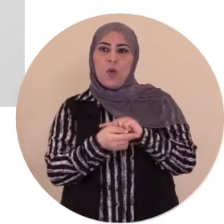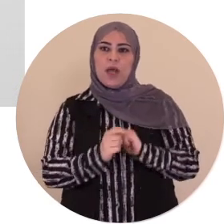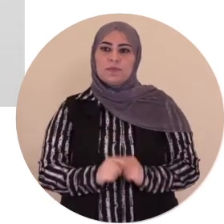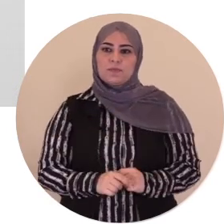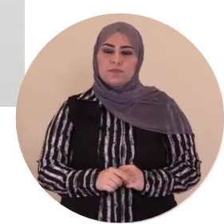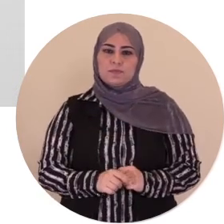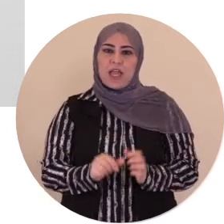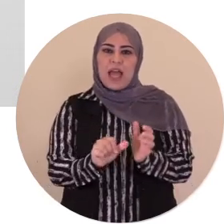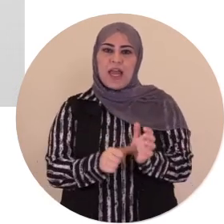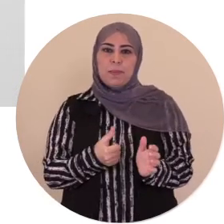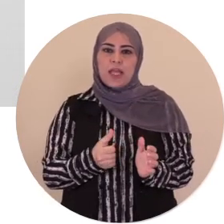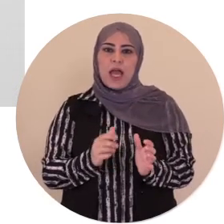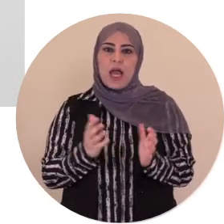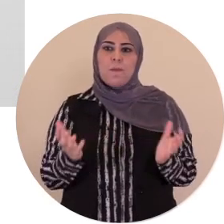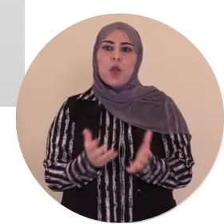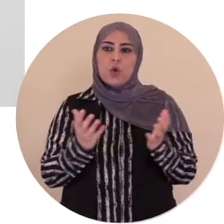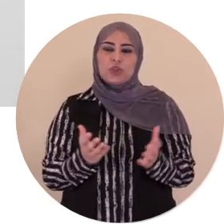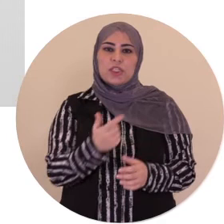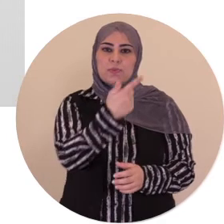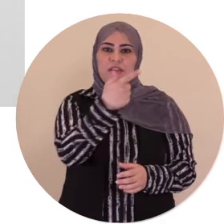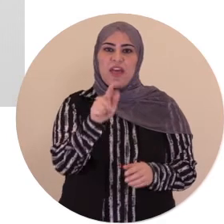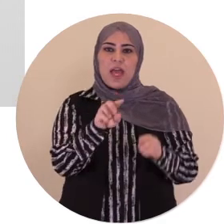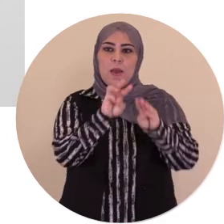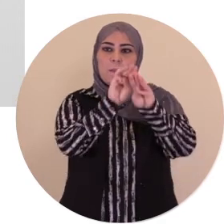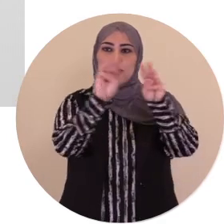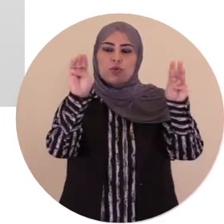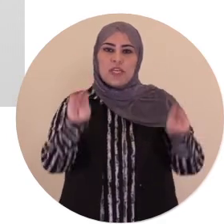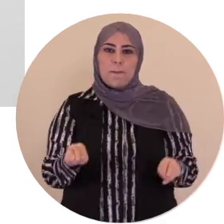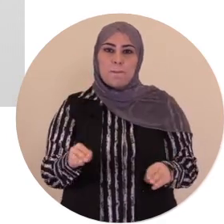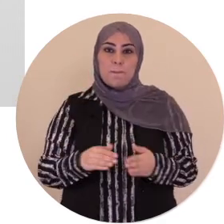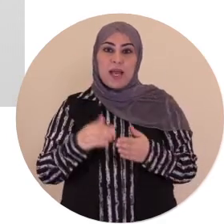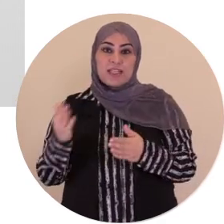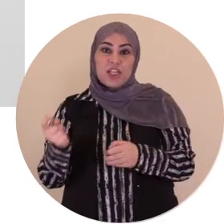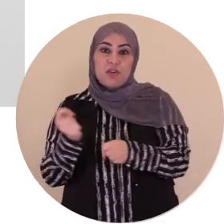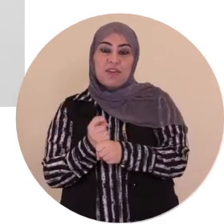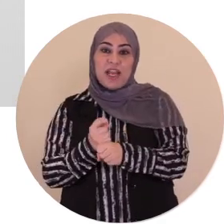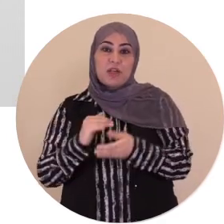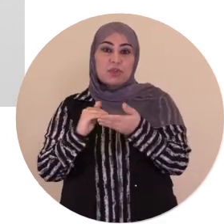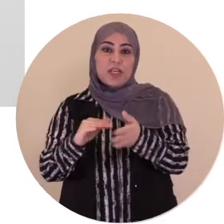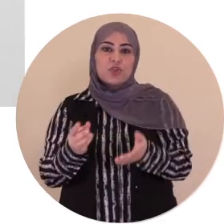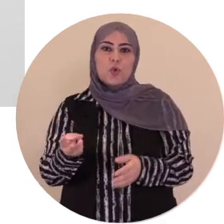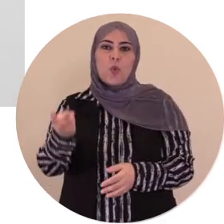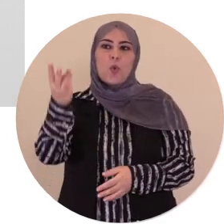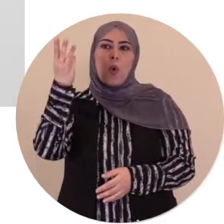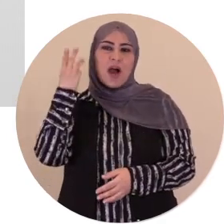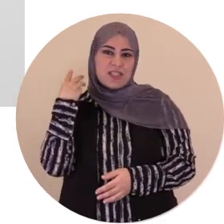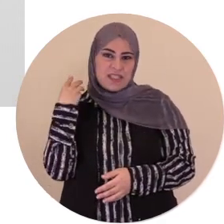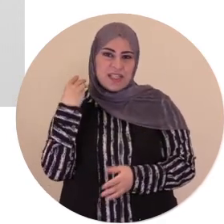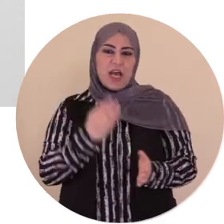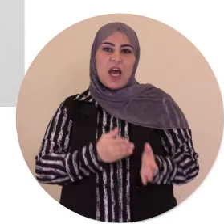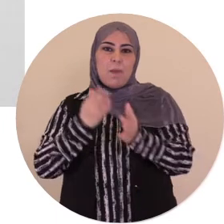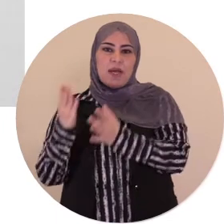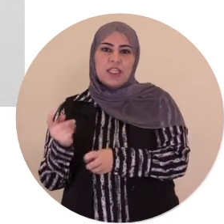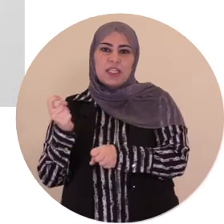The museum. The museum is one. It's singular, and so we're either going to use